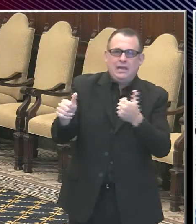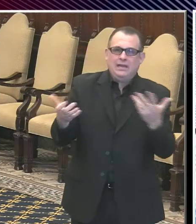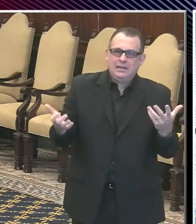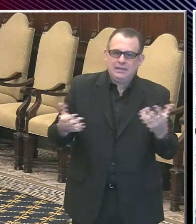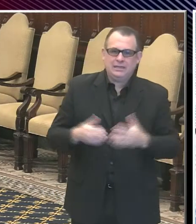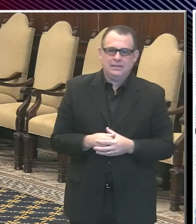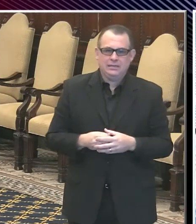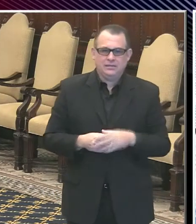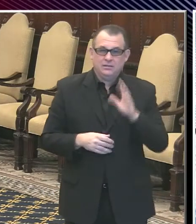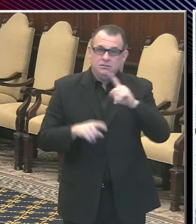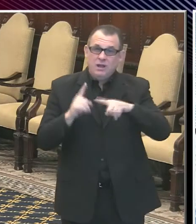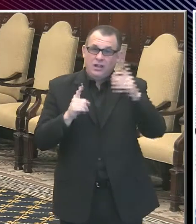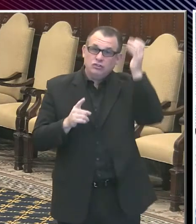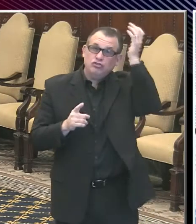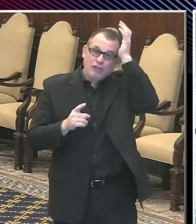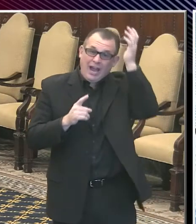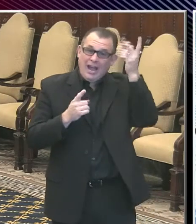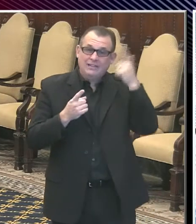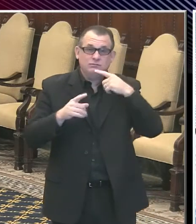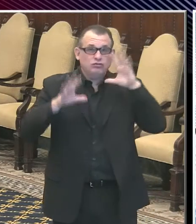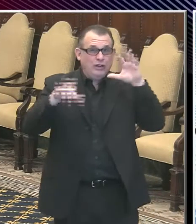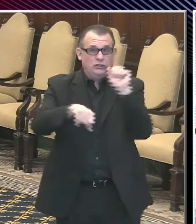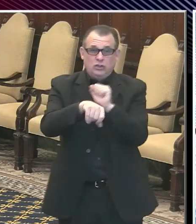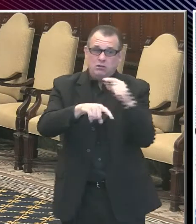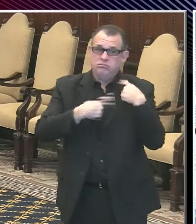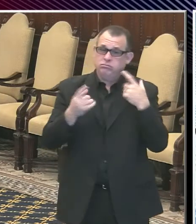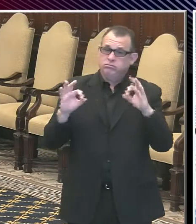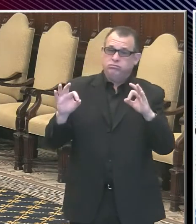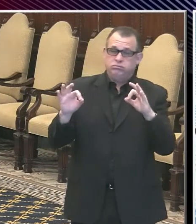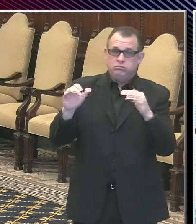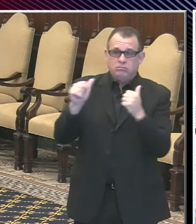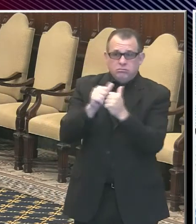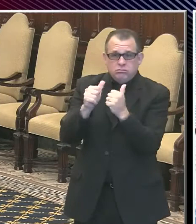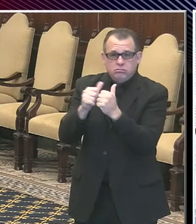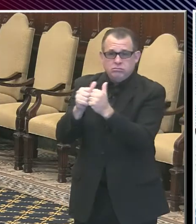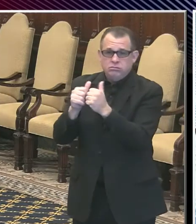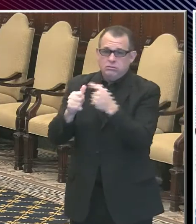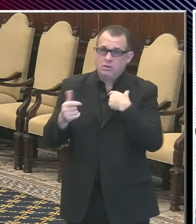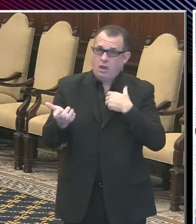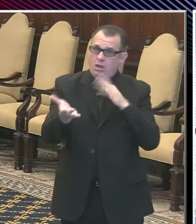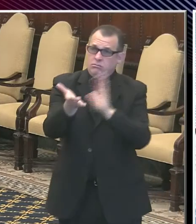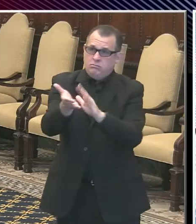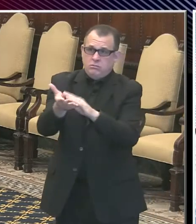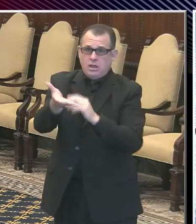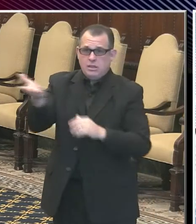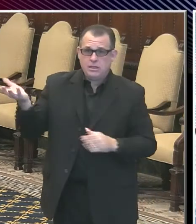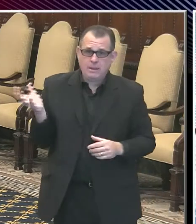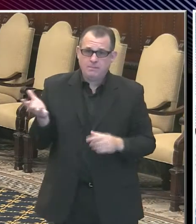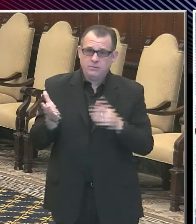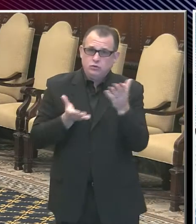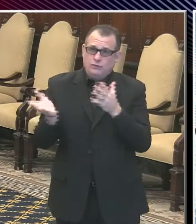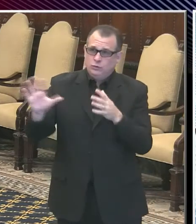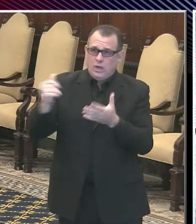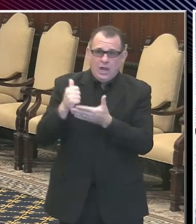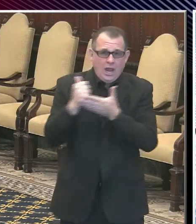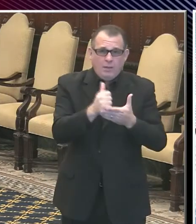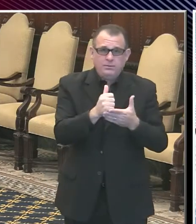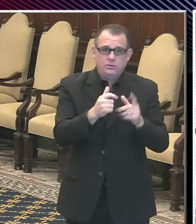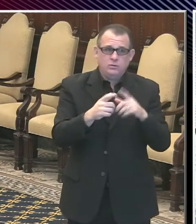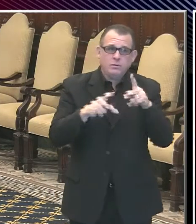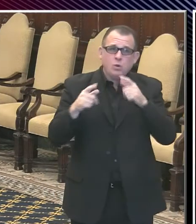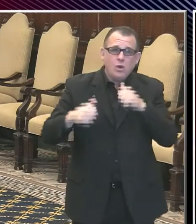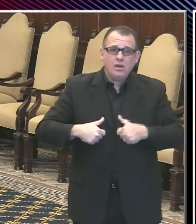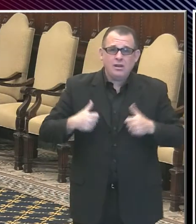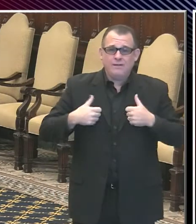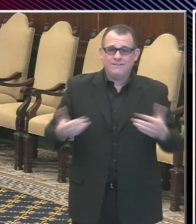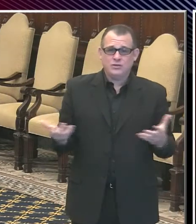all, sanitation's done a nice job, and those workers should be commended for continuing to service the residents given the challenging times we're in.